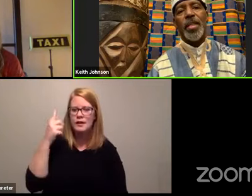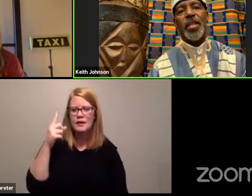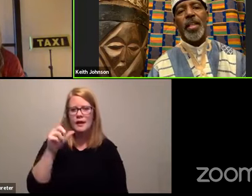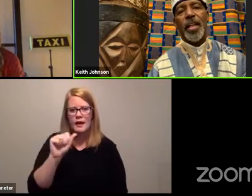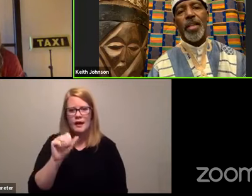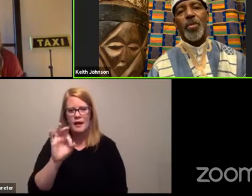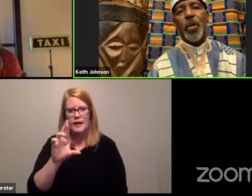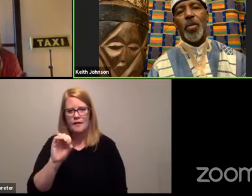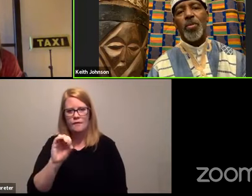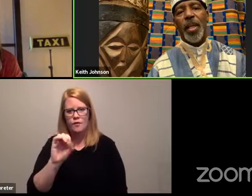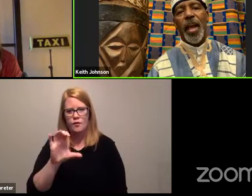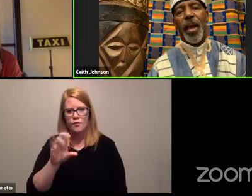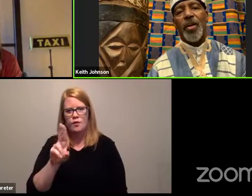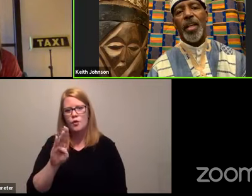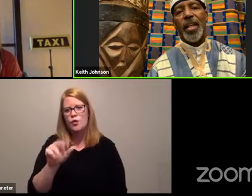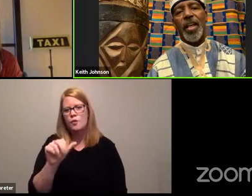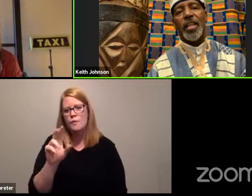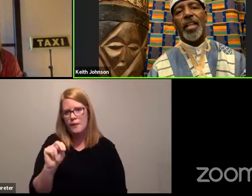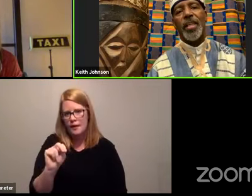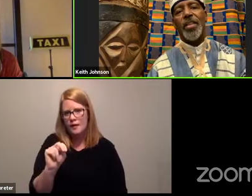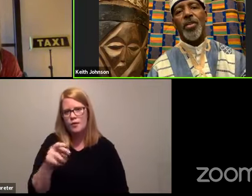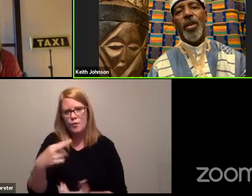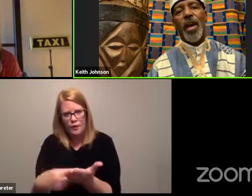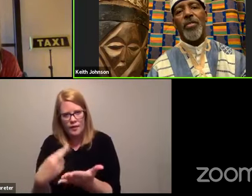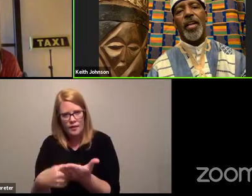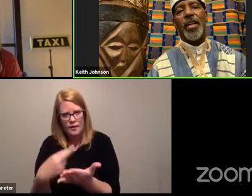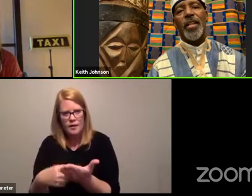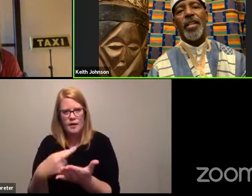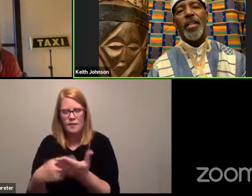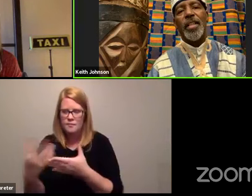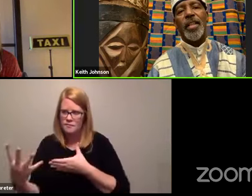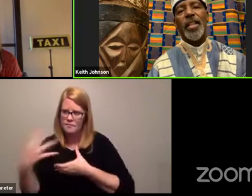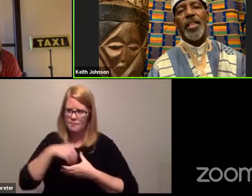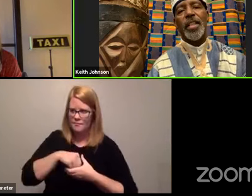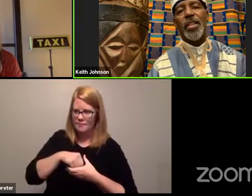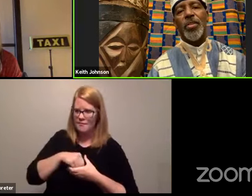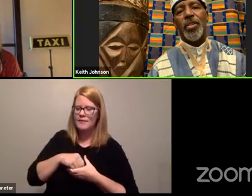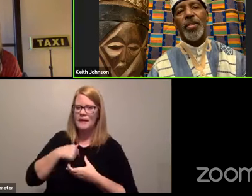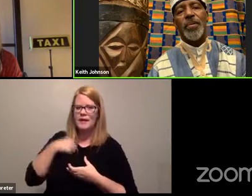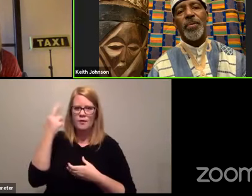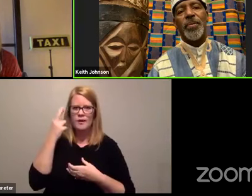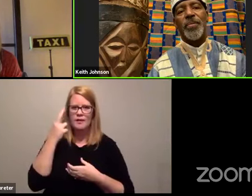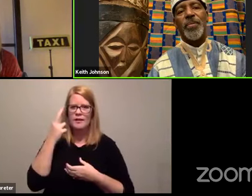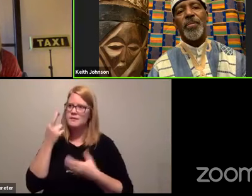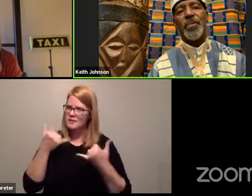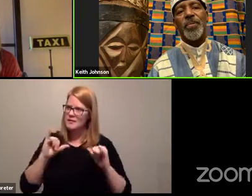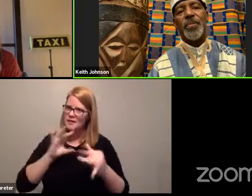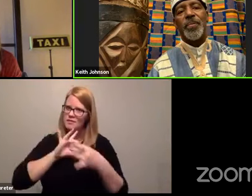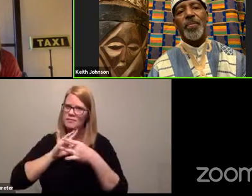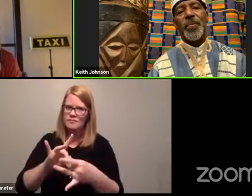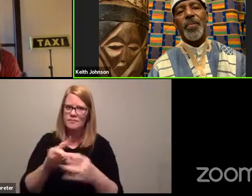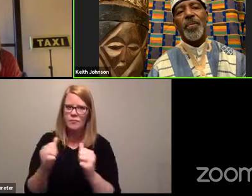rhythms that exposed me how the link to Africa continued.